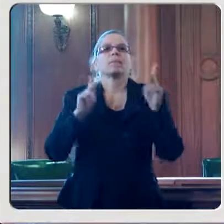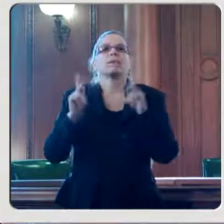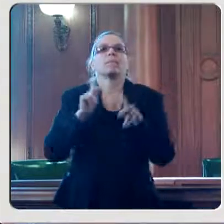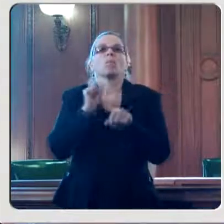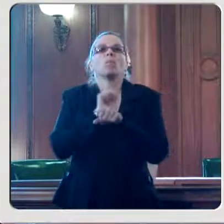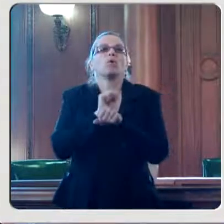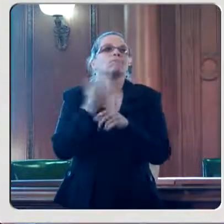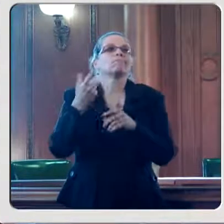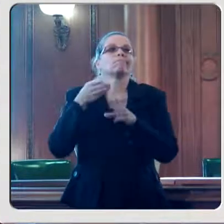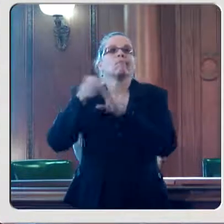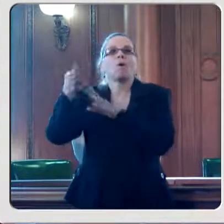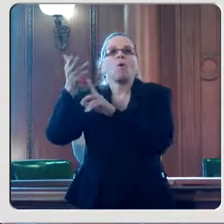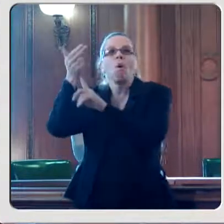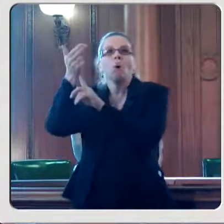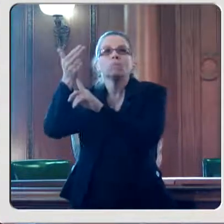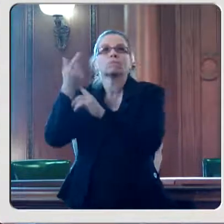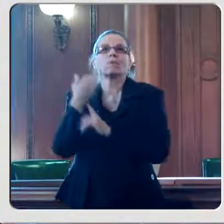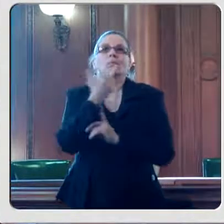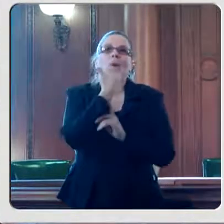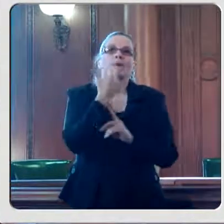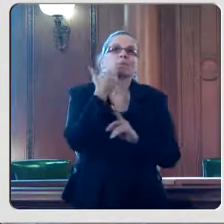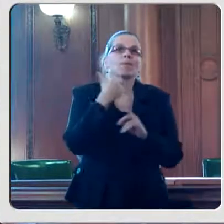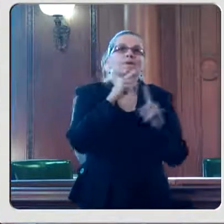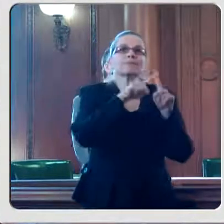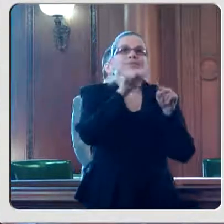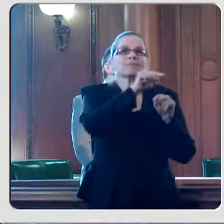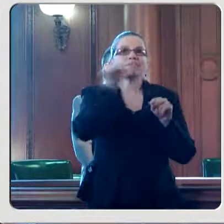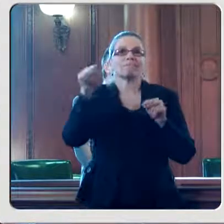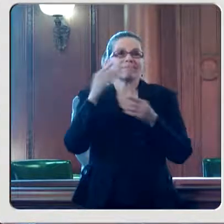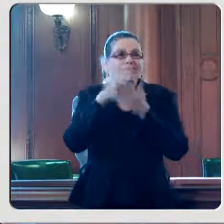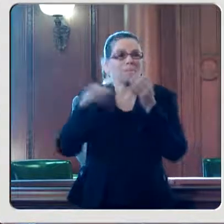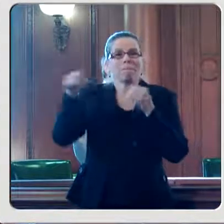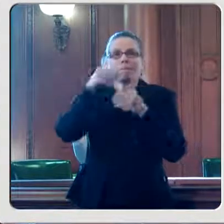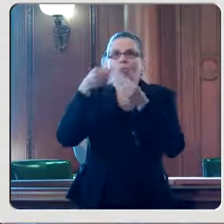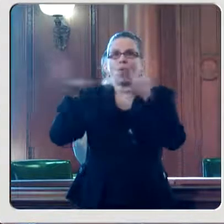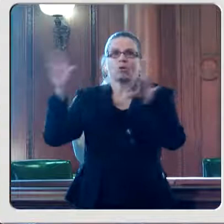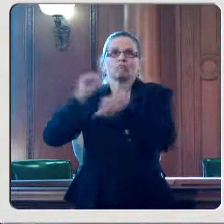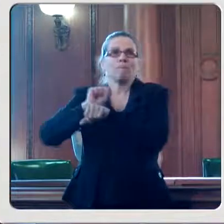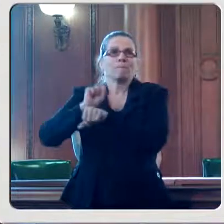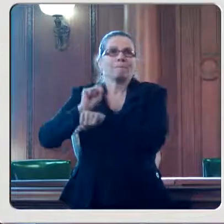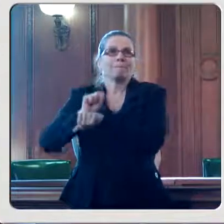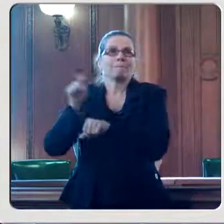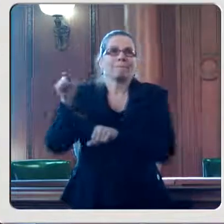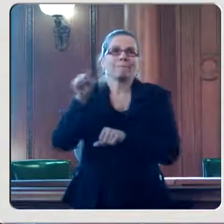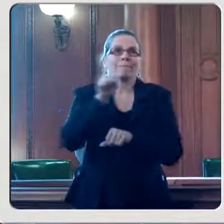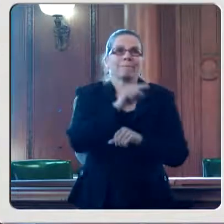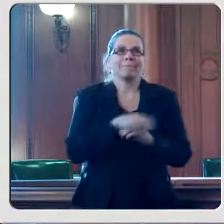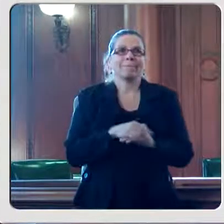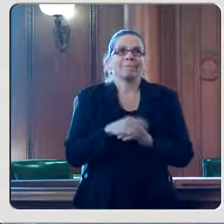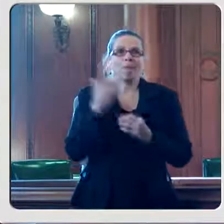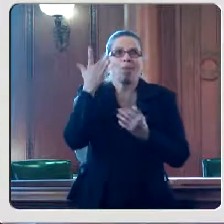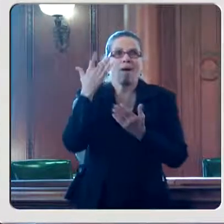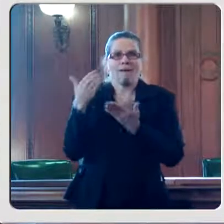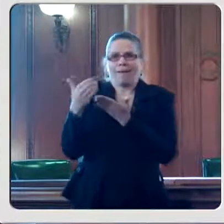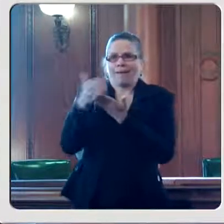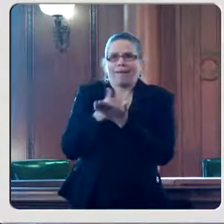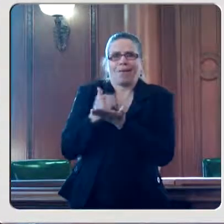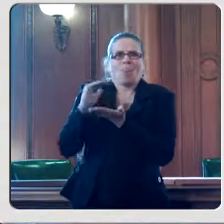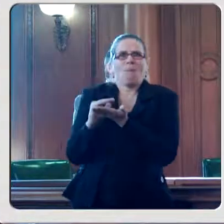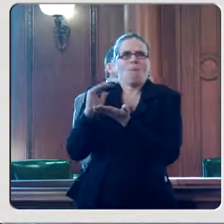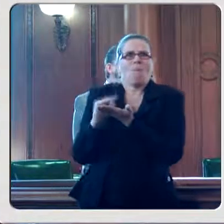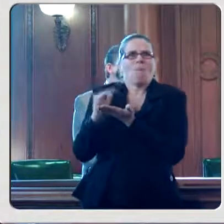low-wage workers, have lost their jobs. It will take time to get these jobs back into our economy.